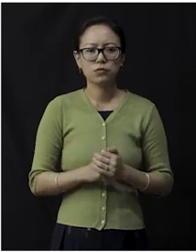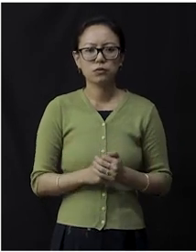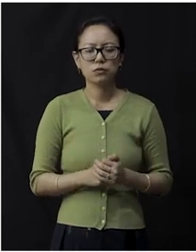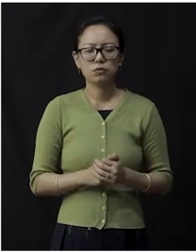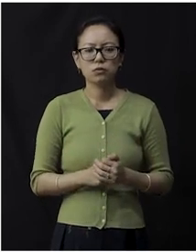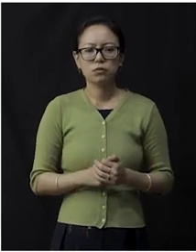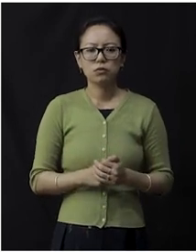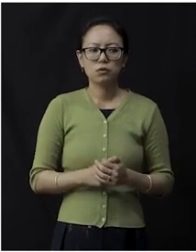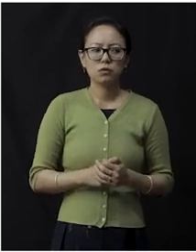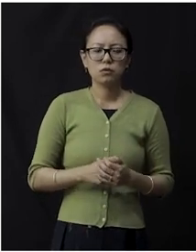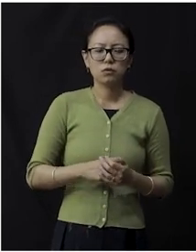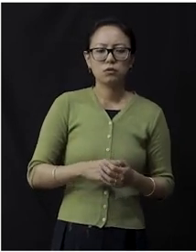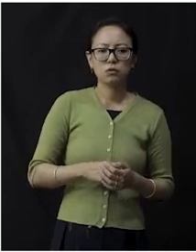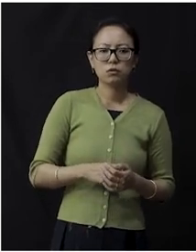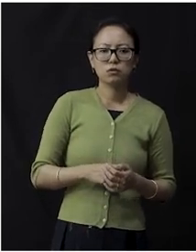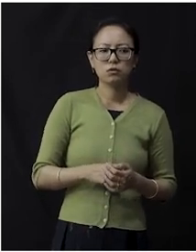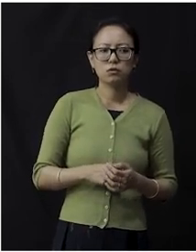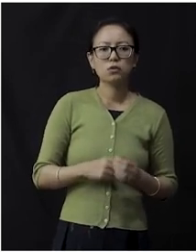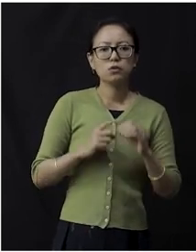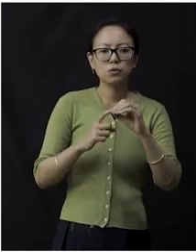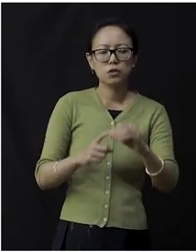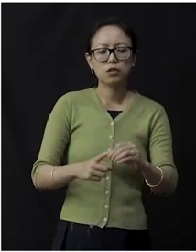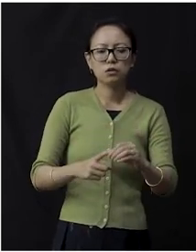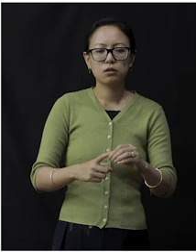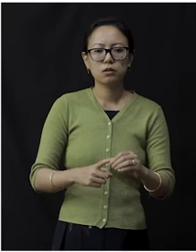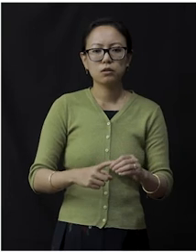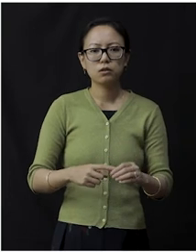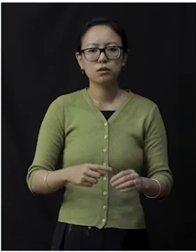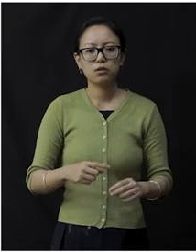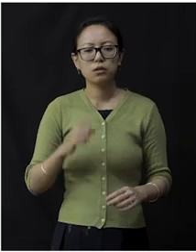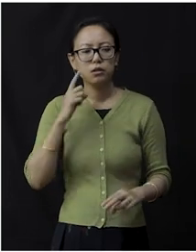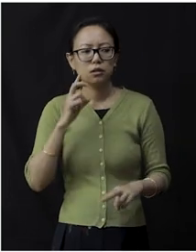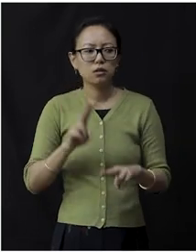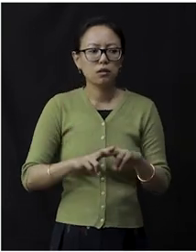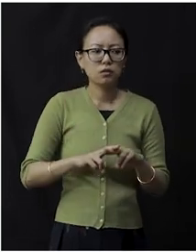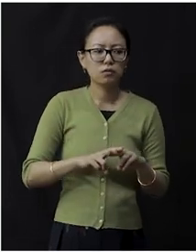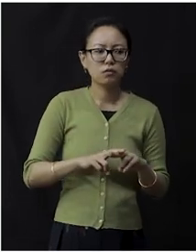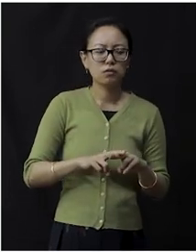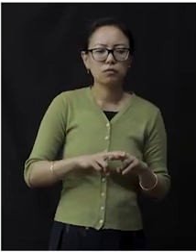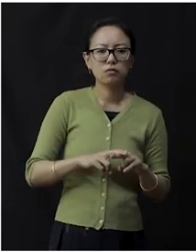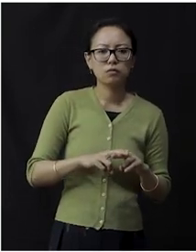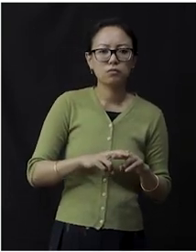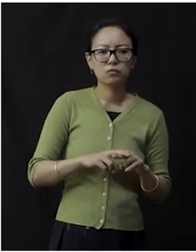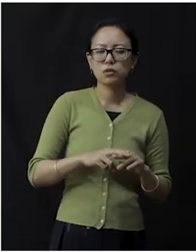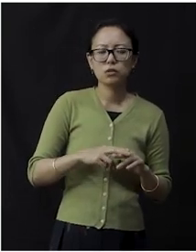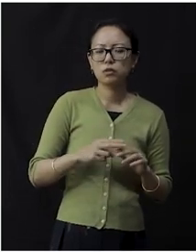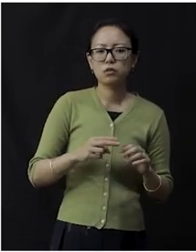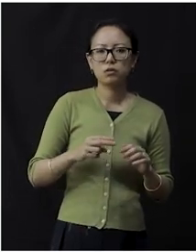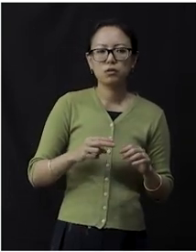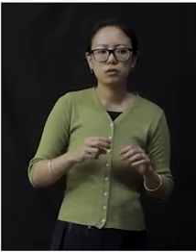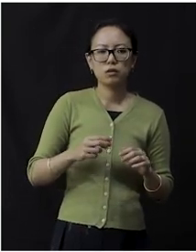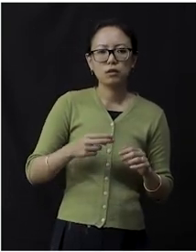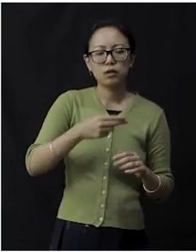The crocodile. So you have three choices. Wanted to play with the baby elephant. Wanted to